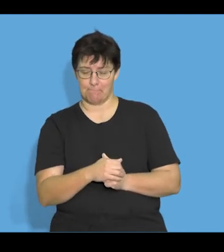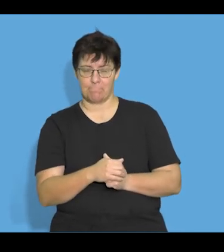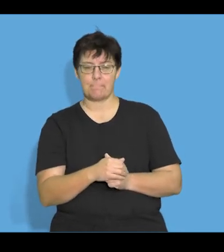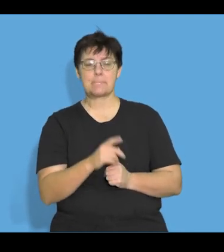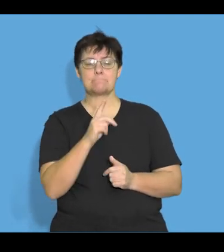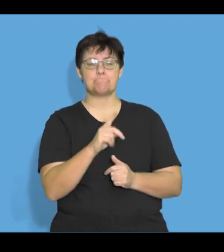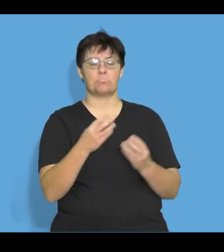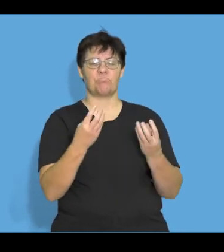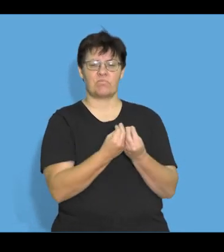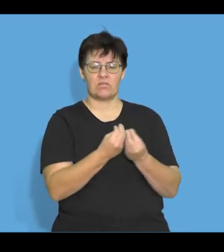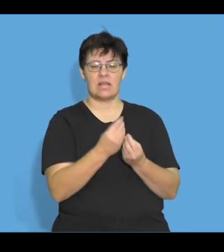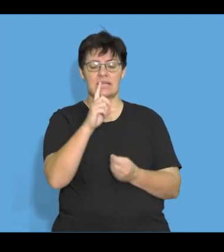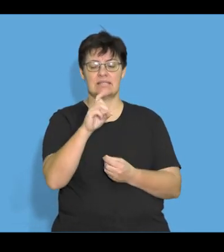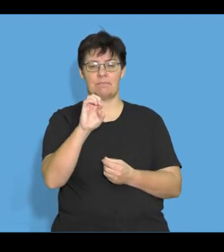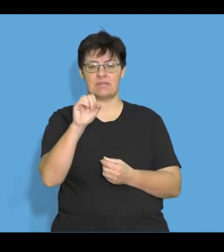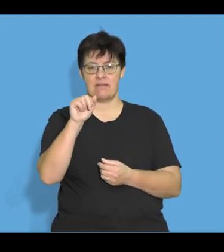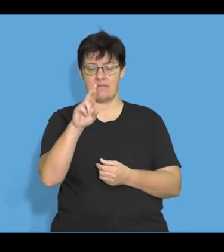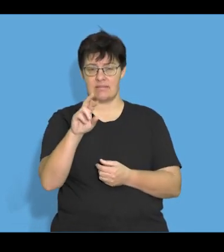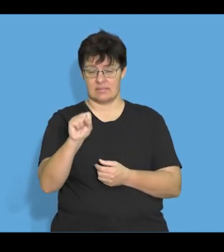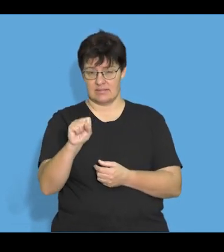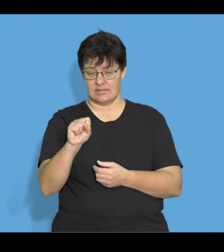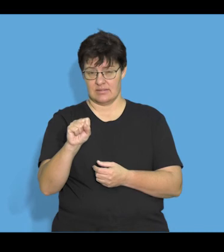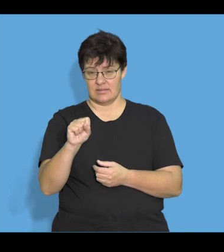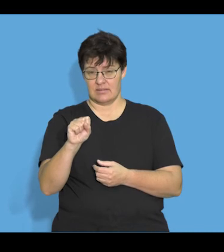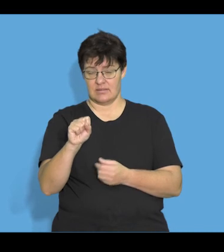by debtors. Obviously,